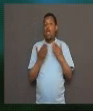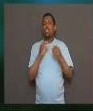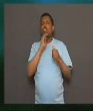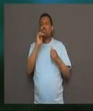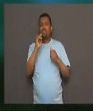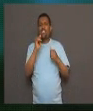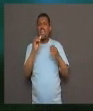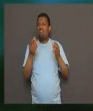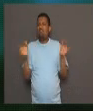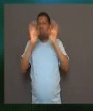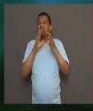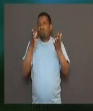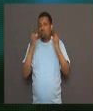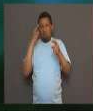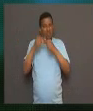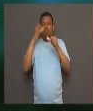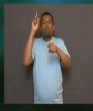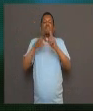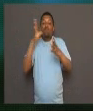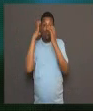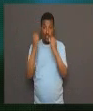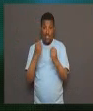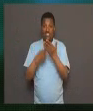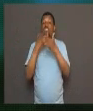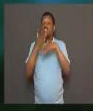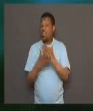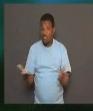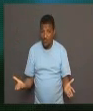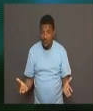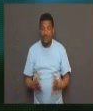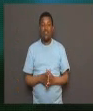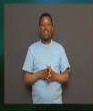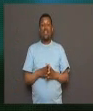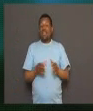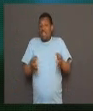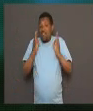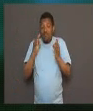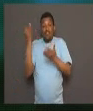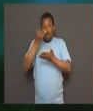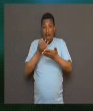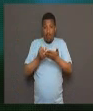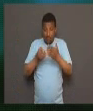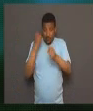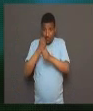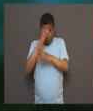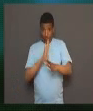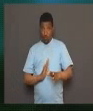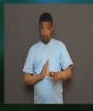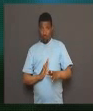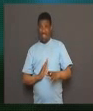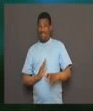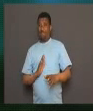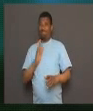be essential to remember at this stage, and if the map maker attempts